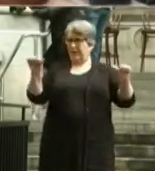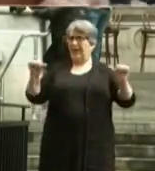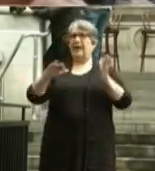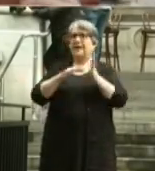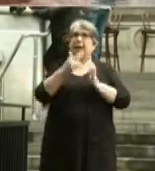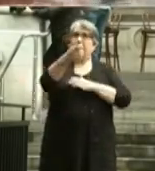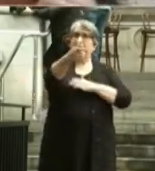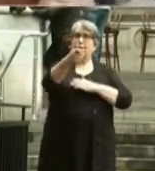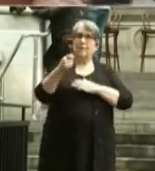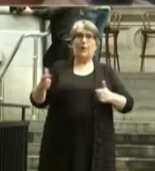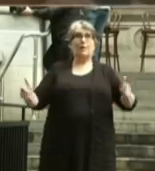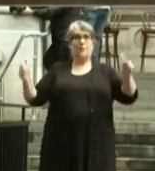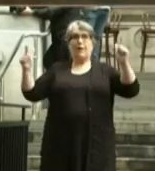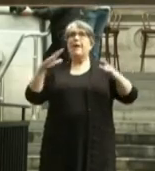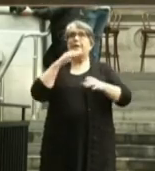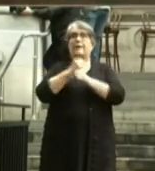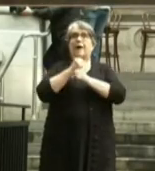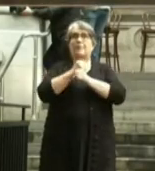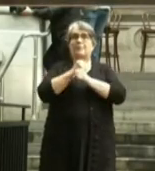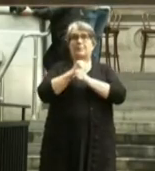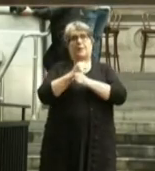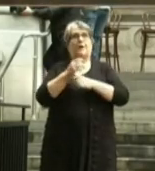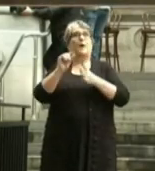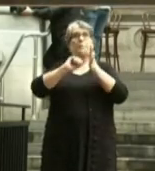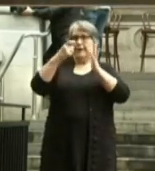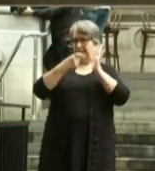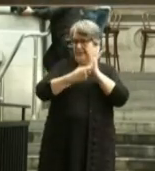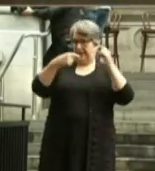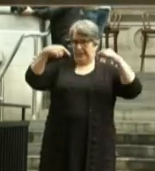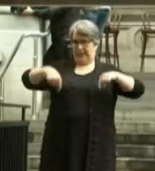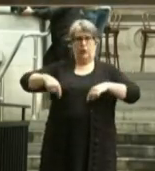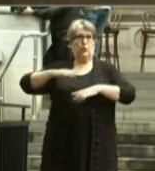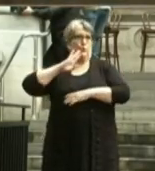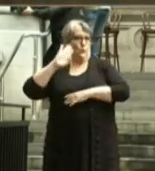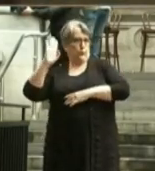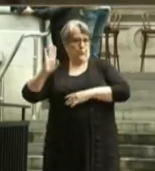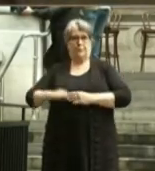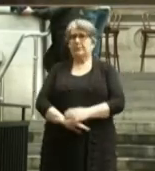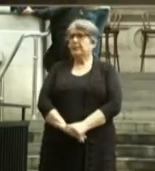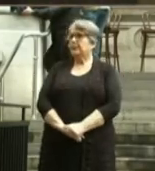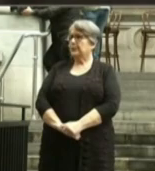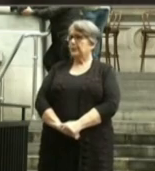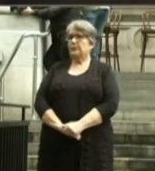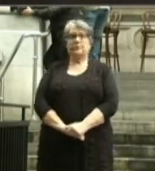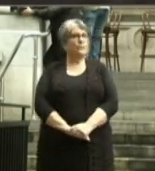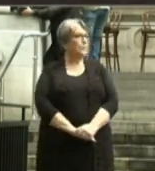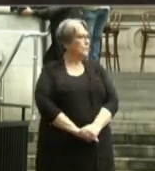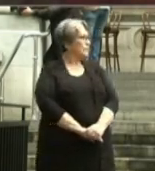I would now like to invite the Premier of South Australia, the Honourable Peter Malinauskas, to the lectern.